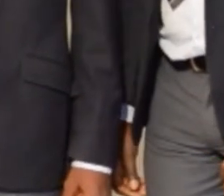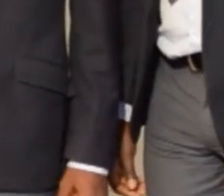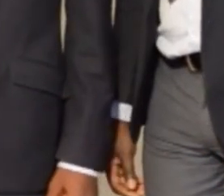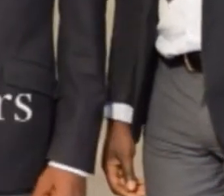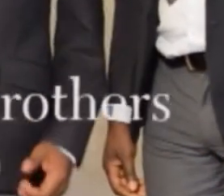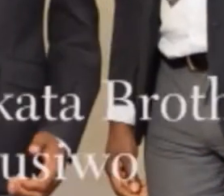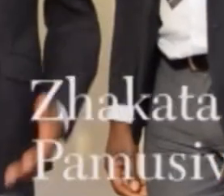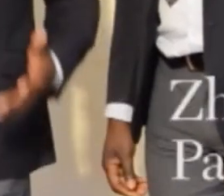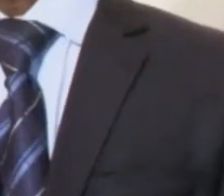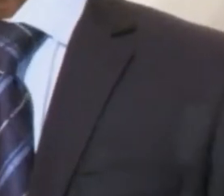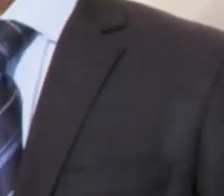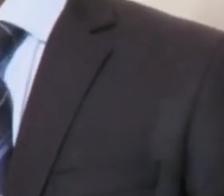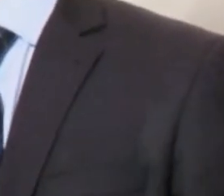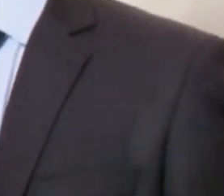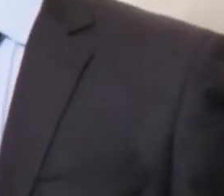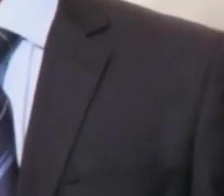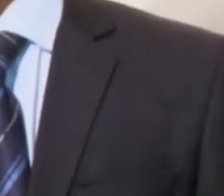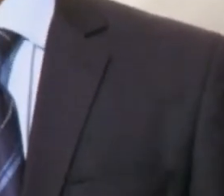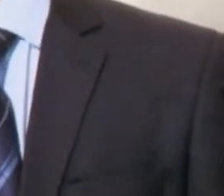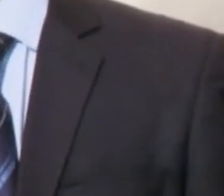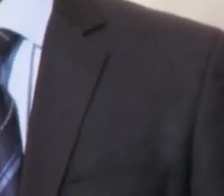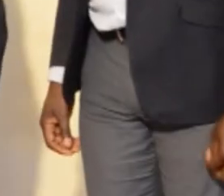Asi Ano Uya Shino,